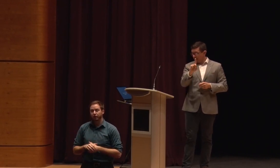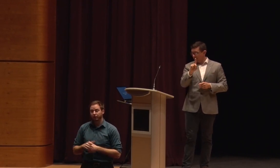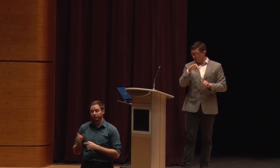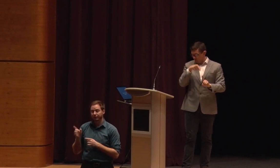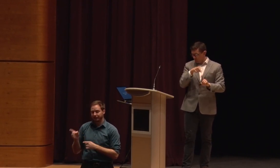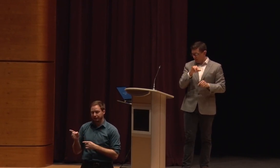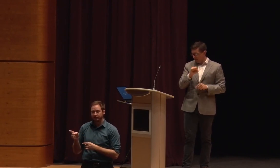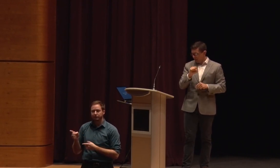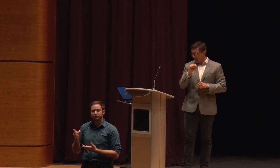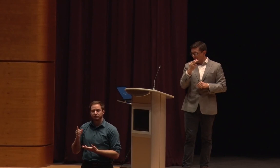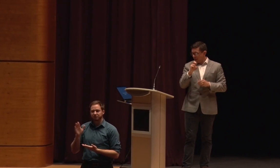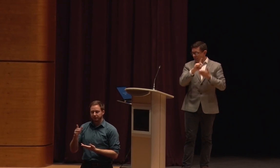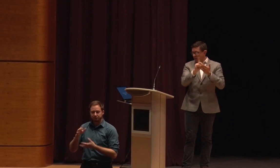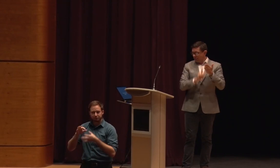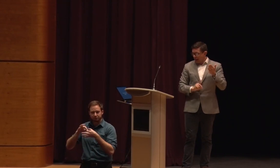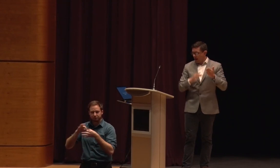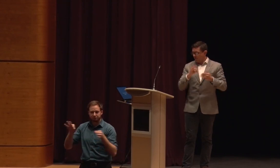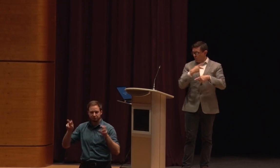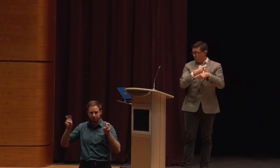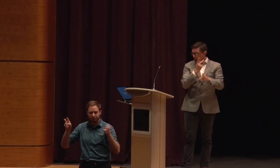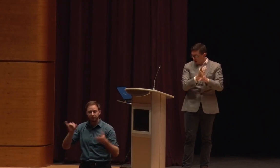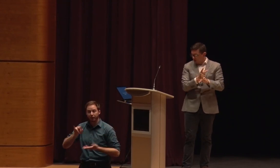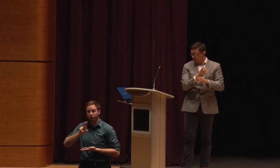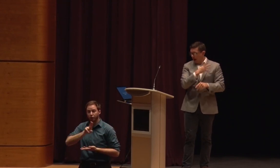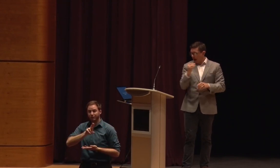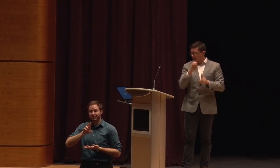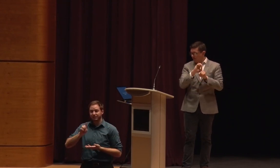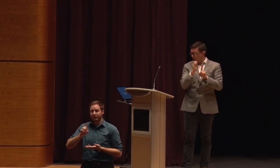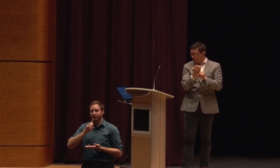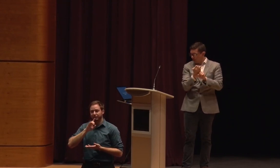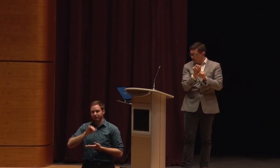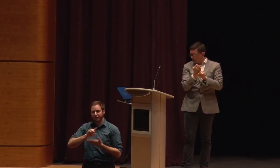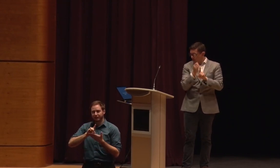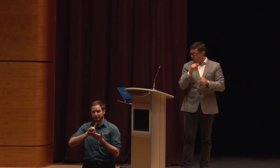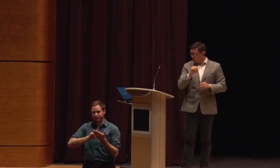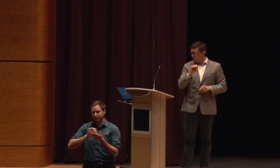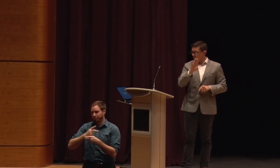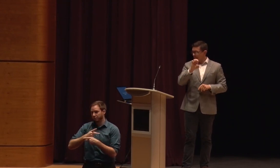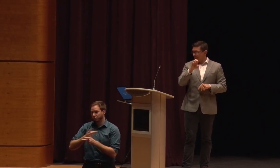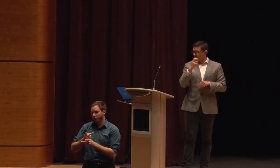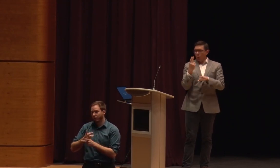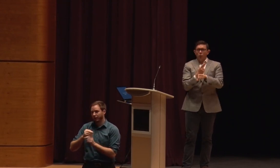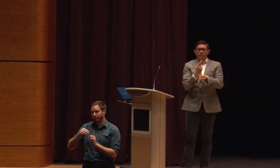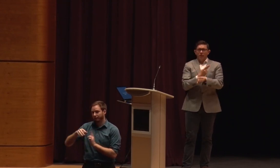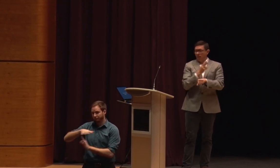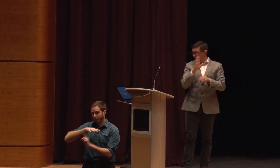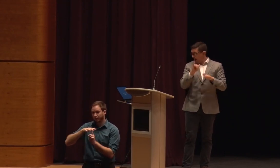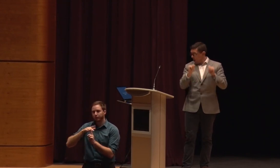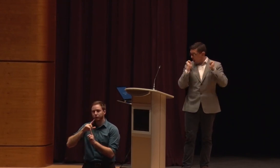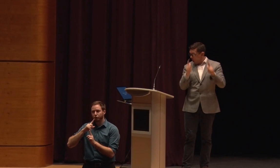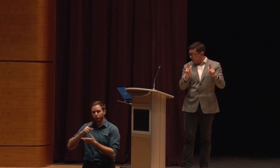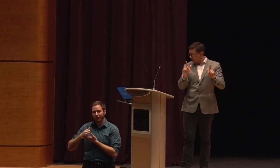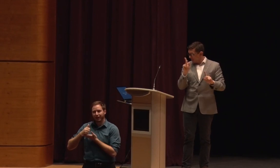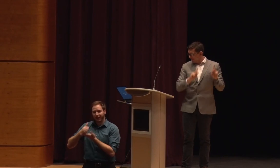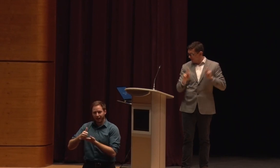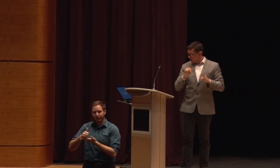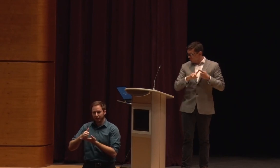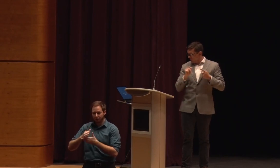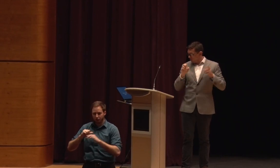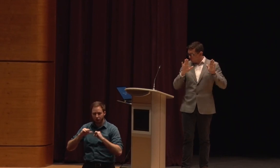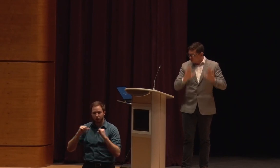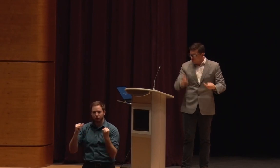he said that universal design is the design of products and environment to be